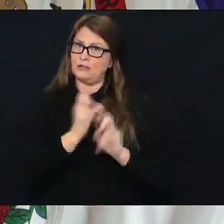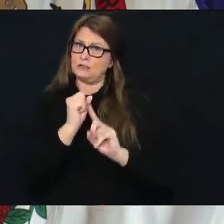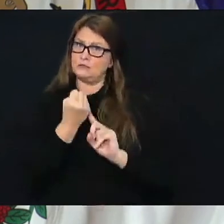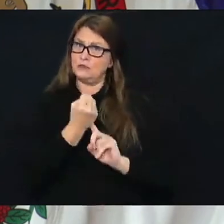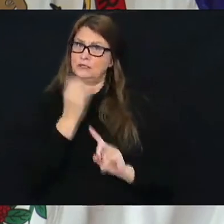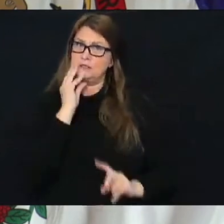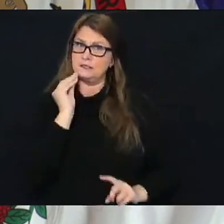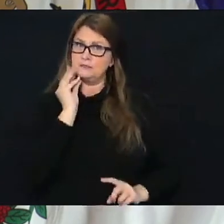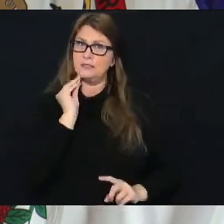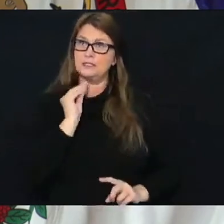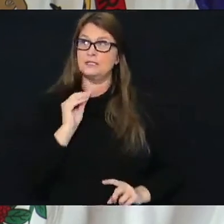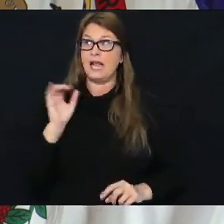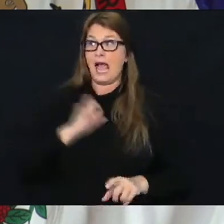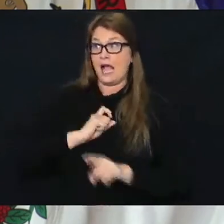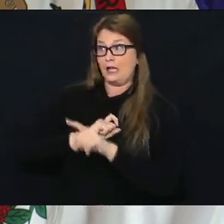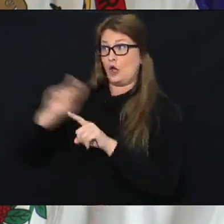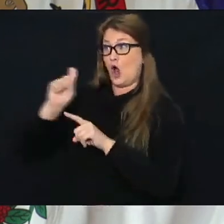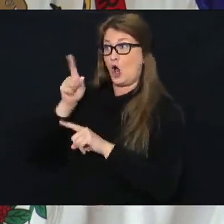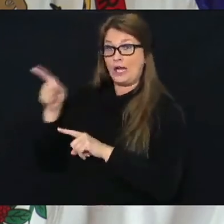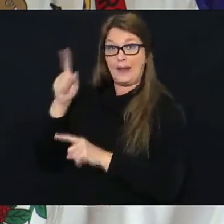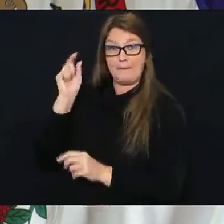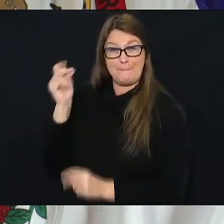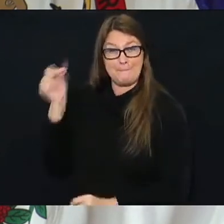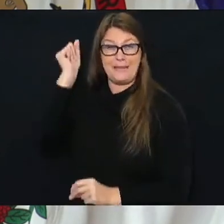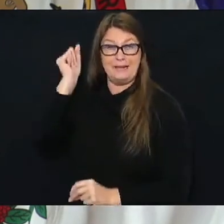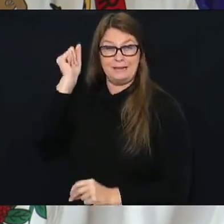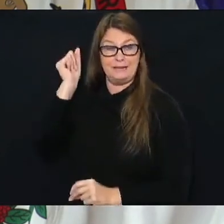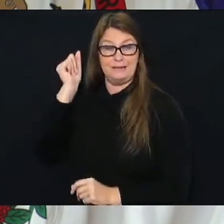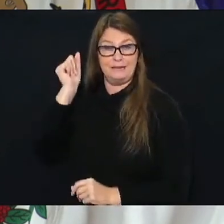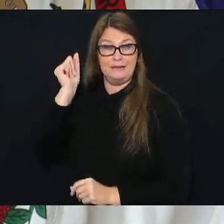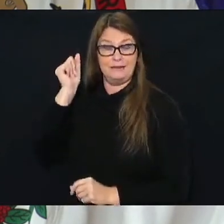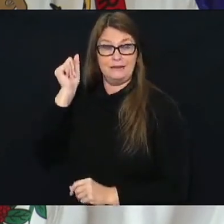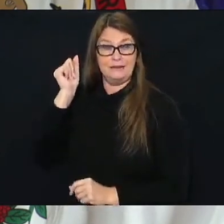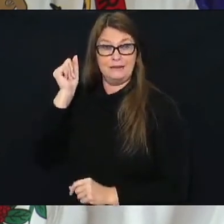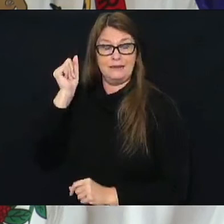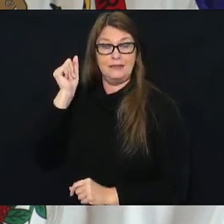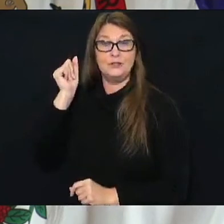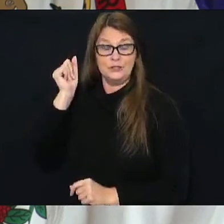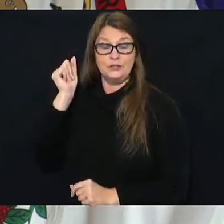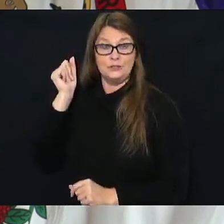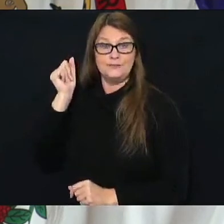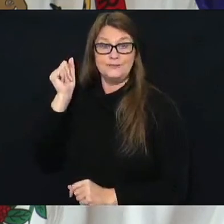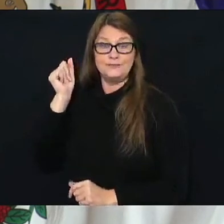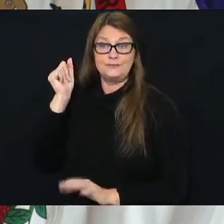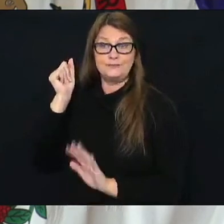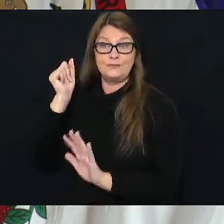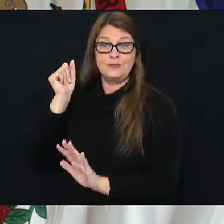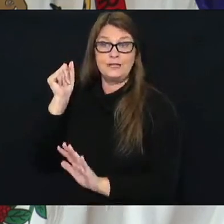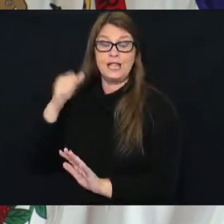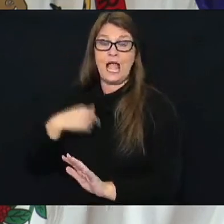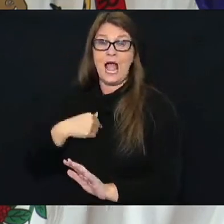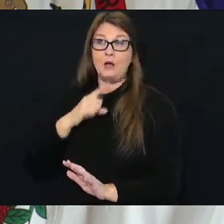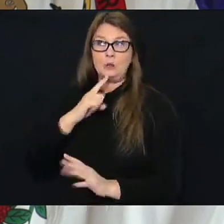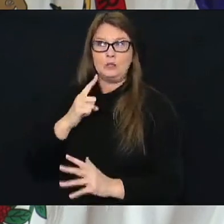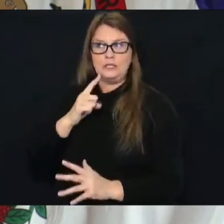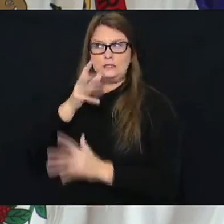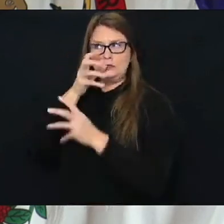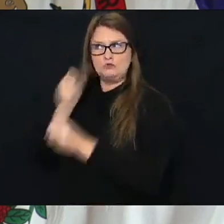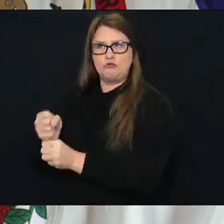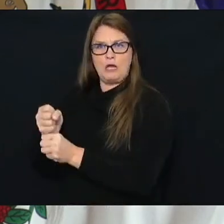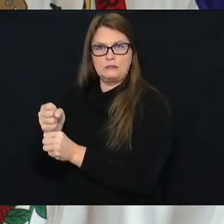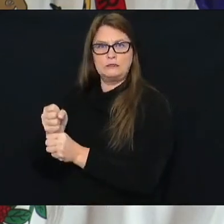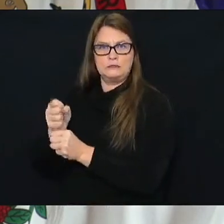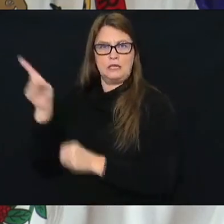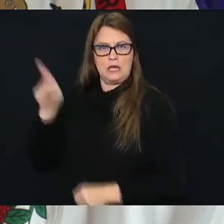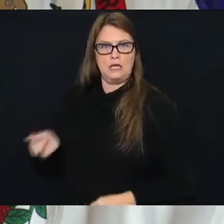know, the guy that I called right in the beginning, without any question that I have real confidence in,